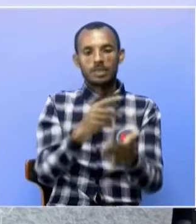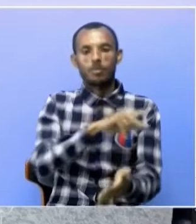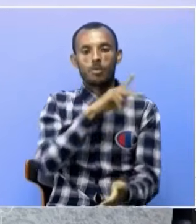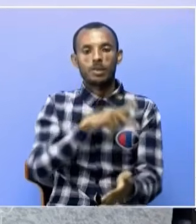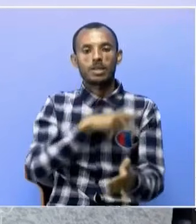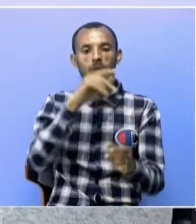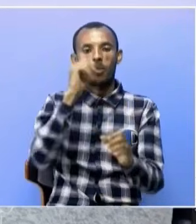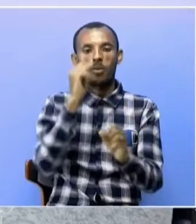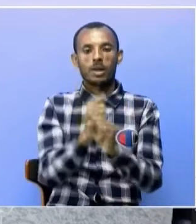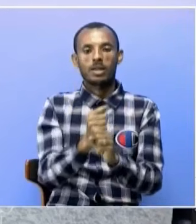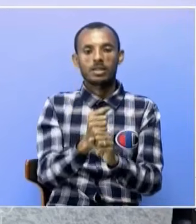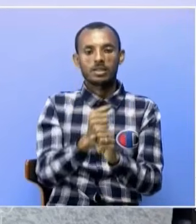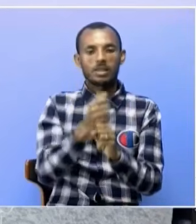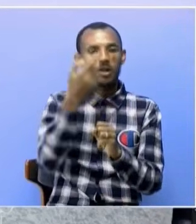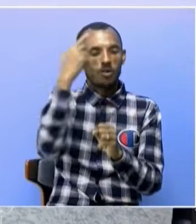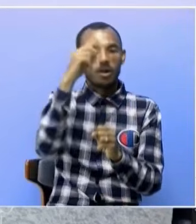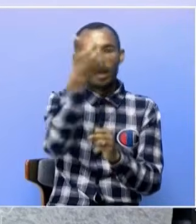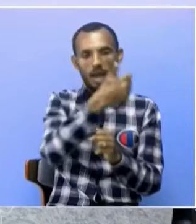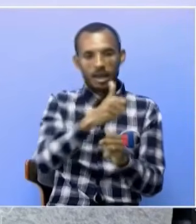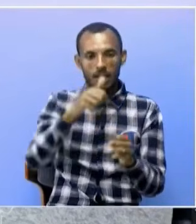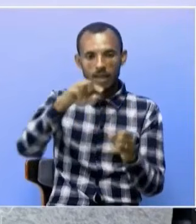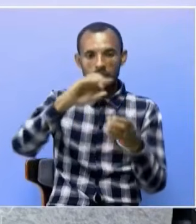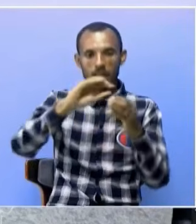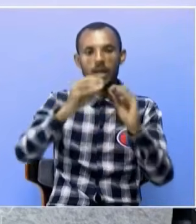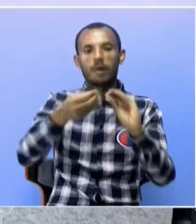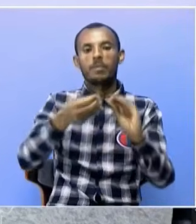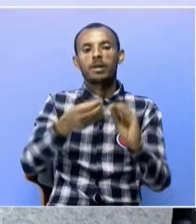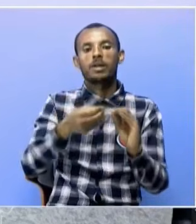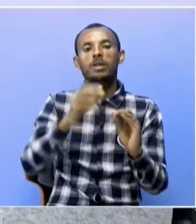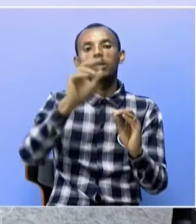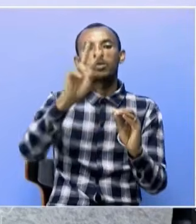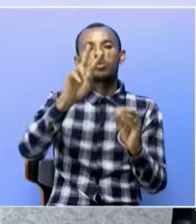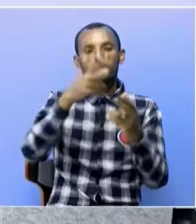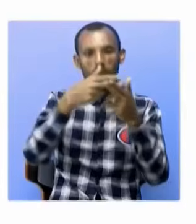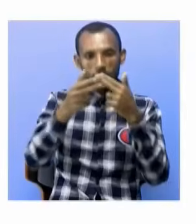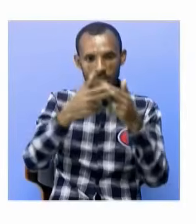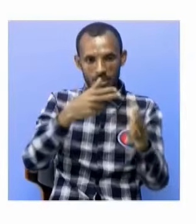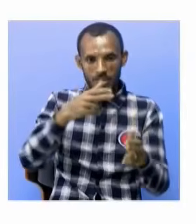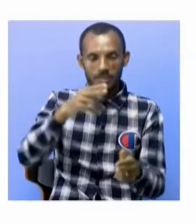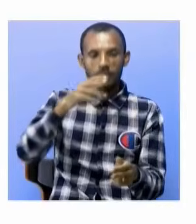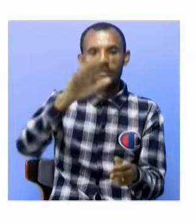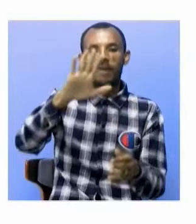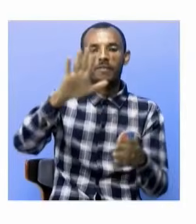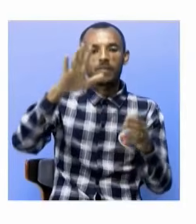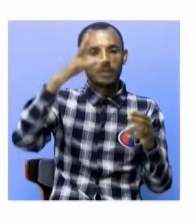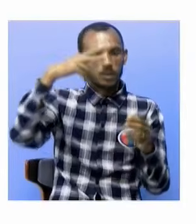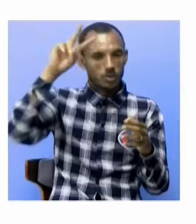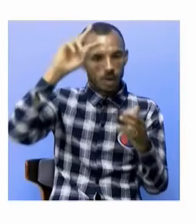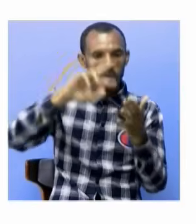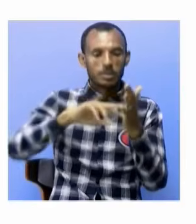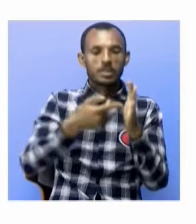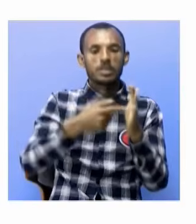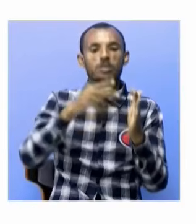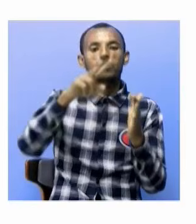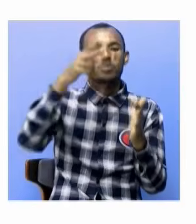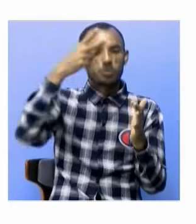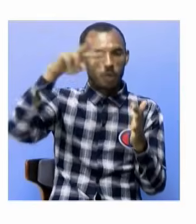works for any rational number. So 2 times 5, the whole square means 2